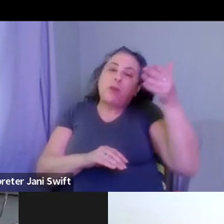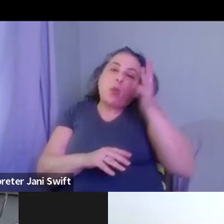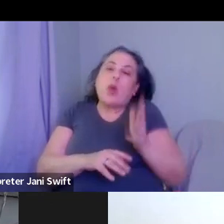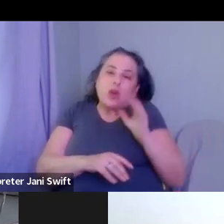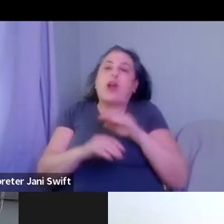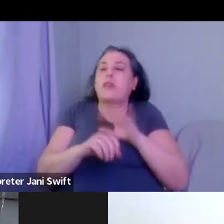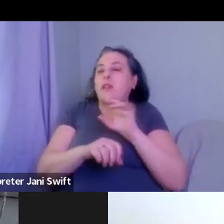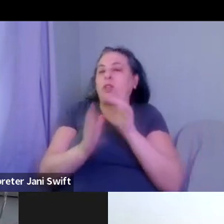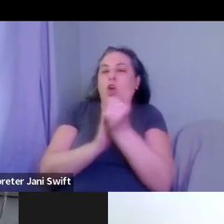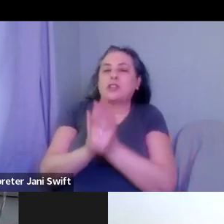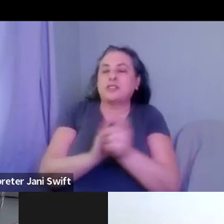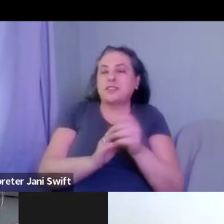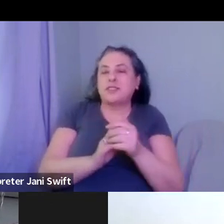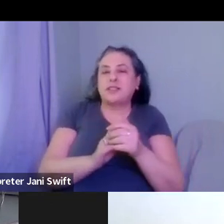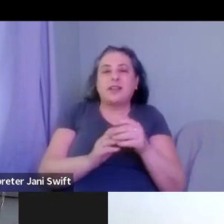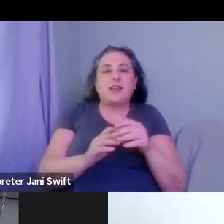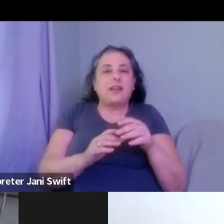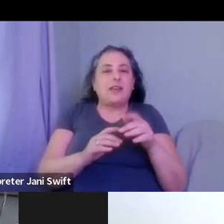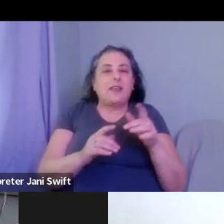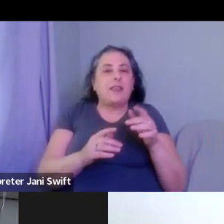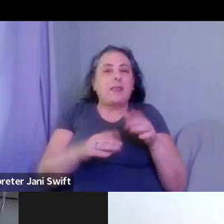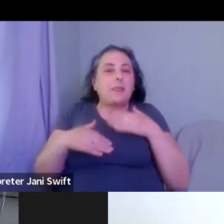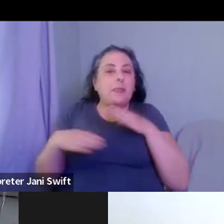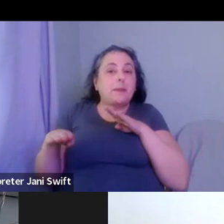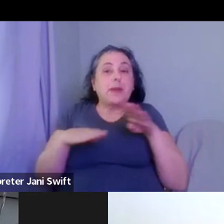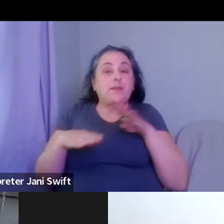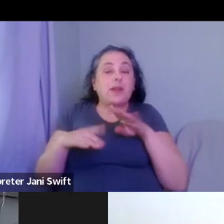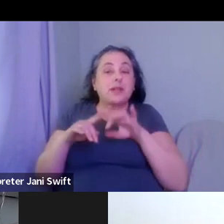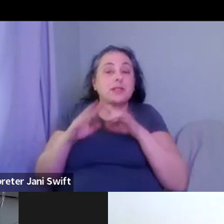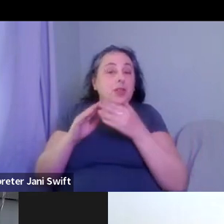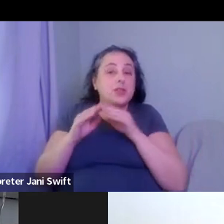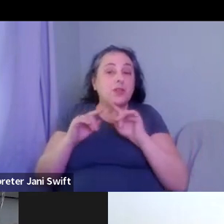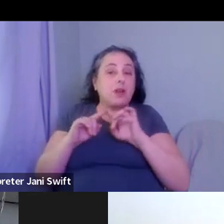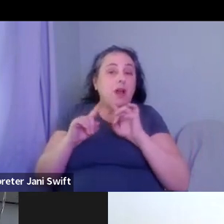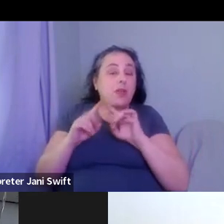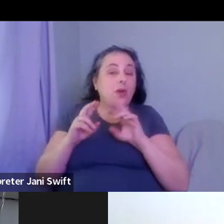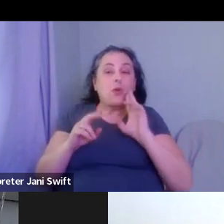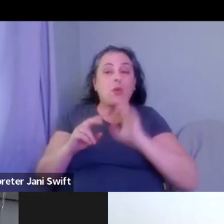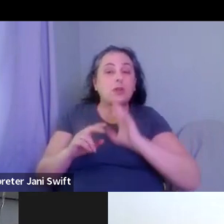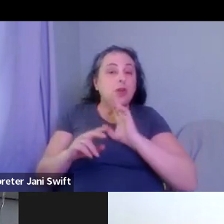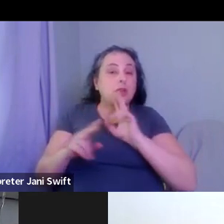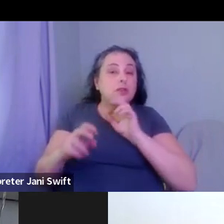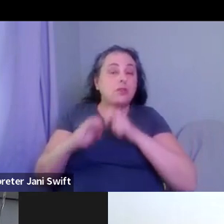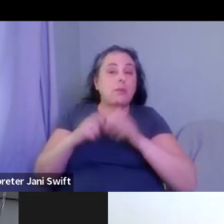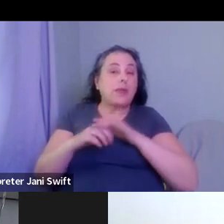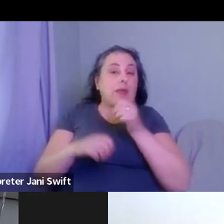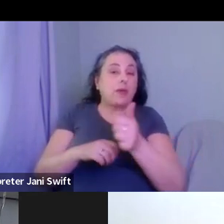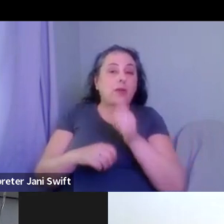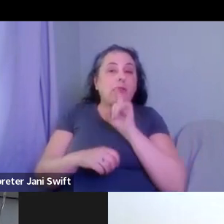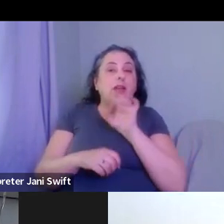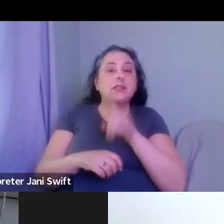act like it's another city or another, another restaurant's problem rather than their own. And it's that, again, is